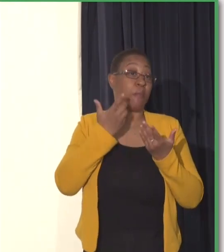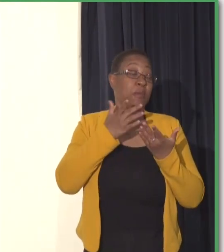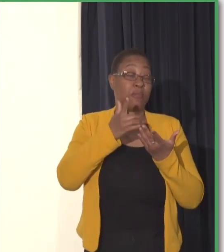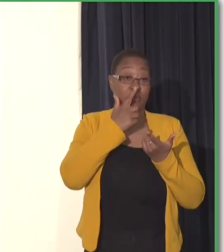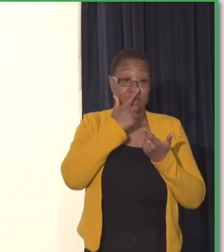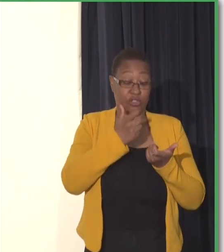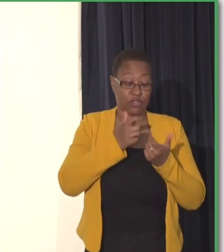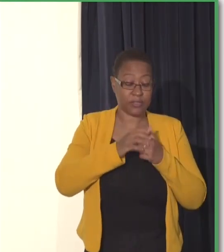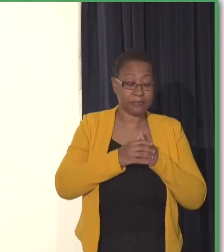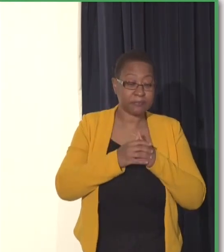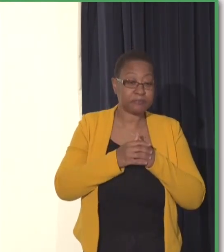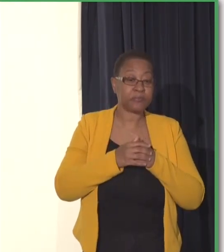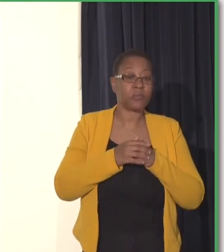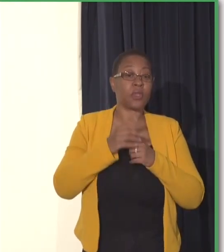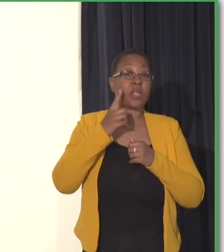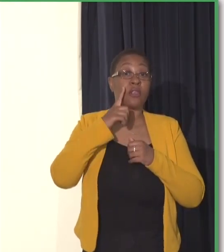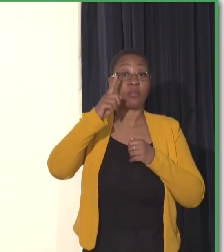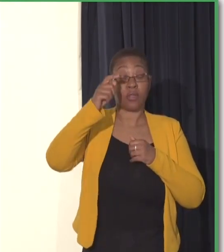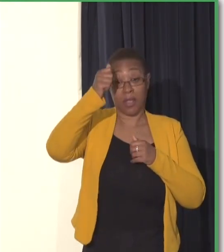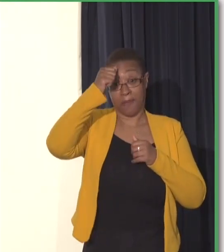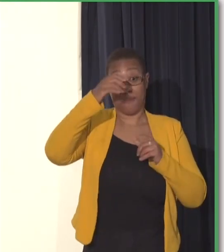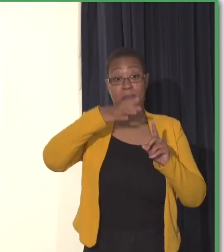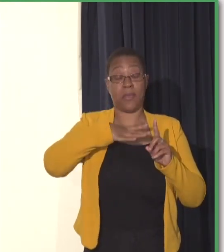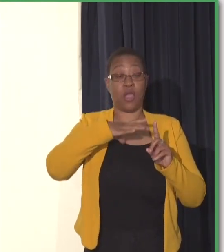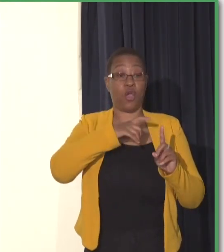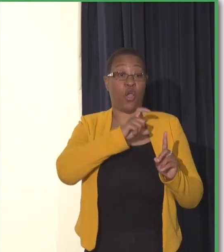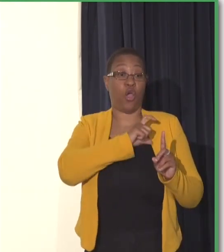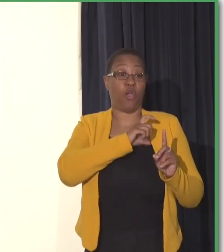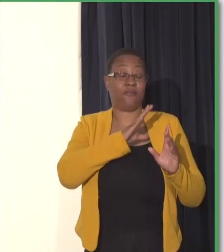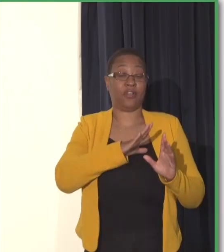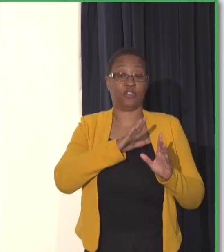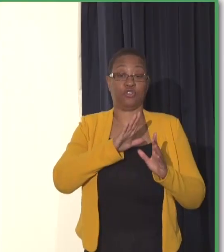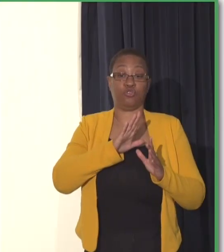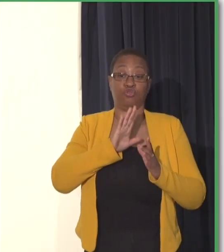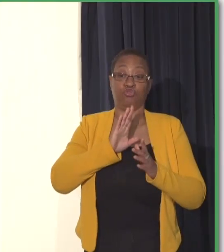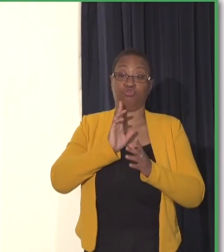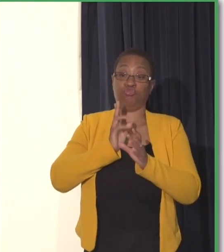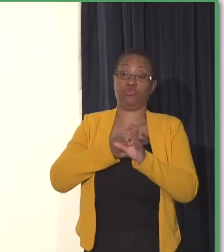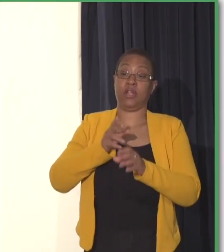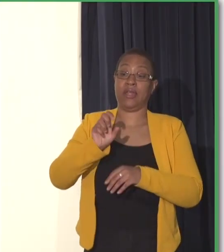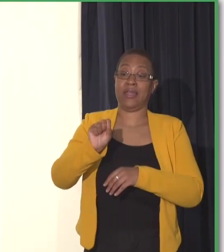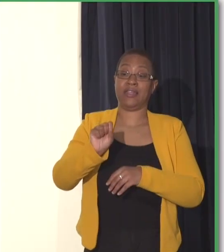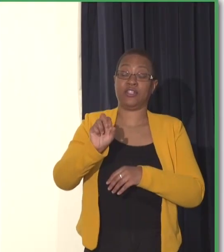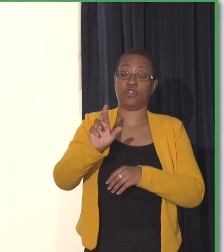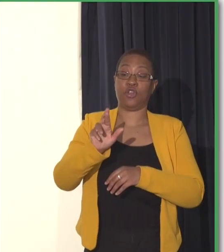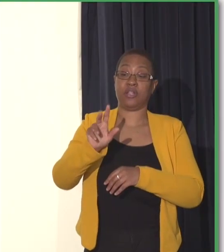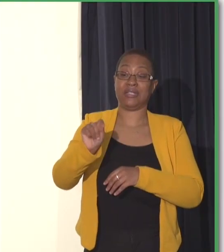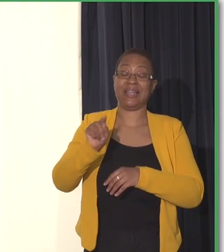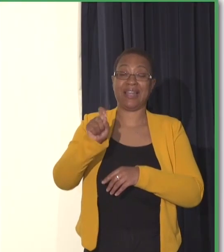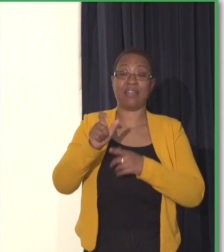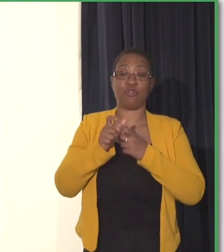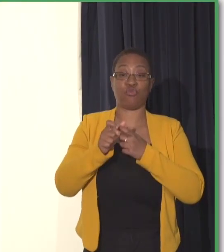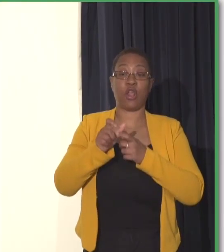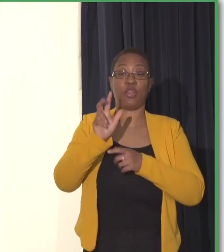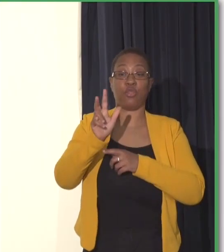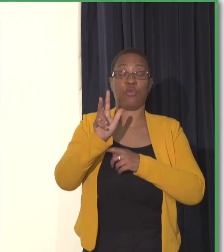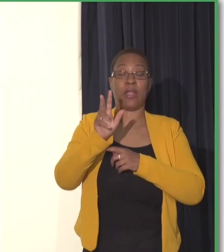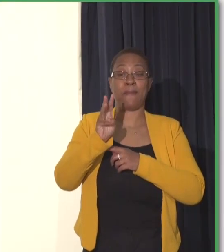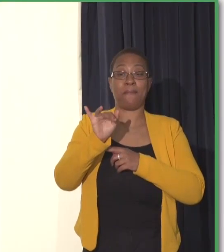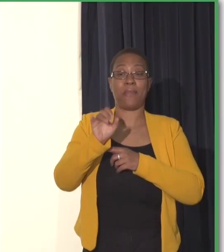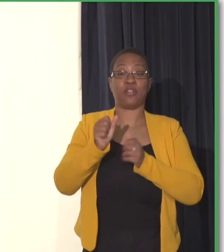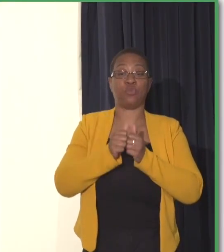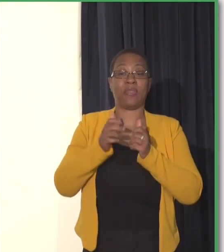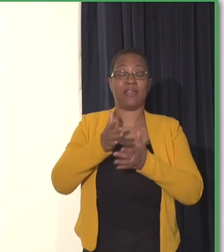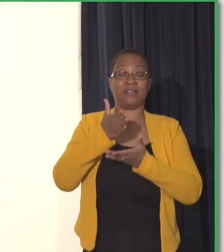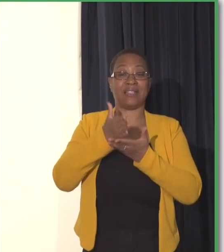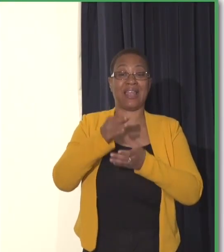know this. For a male officer to be on the SRT team, he has to be able to run 3 miles without